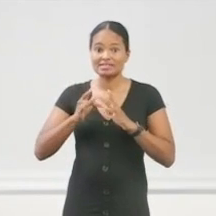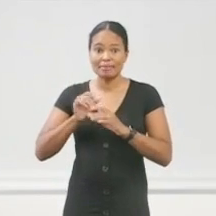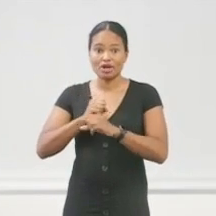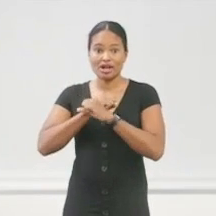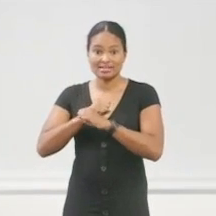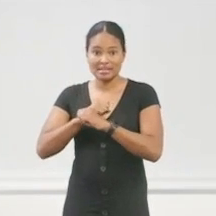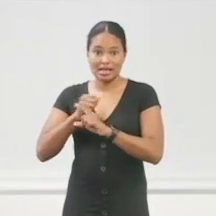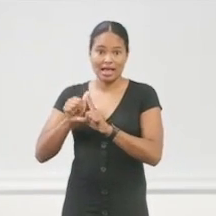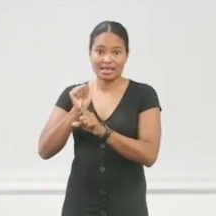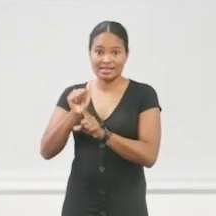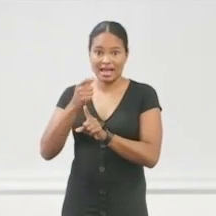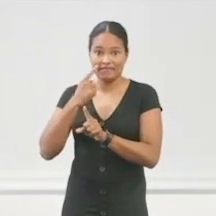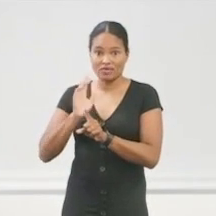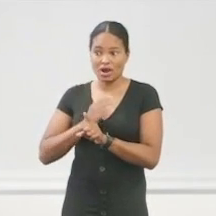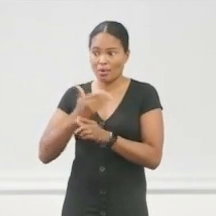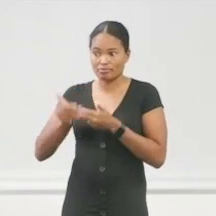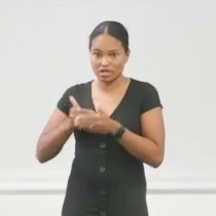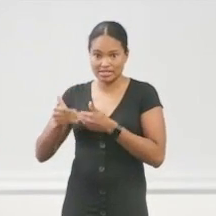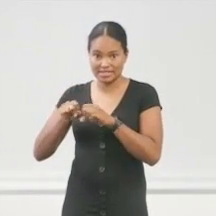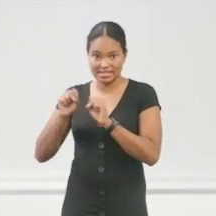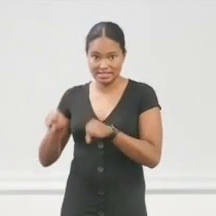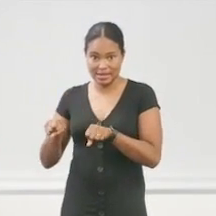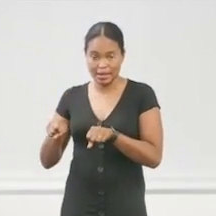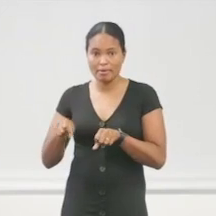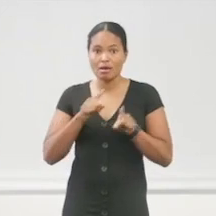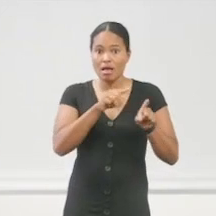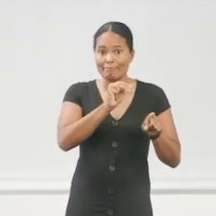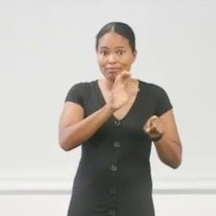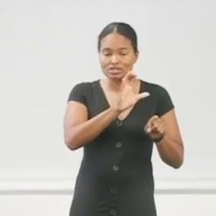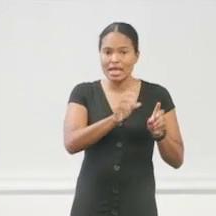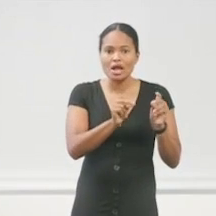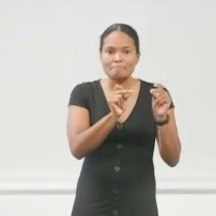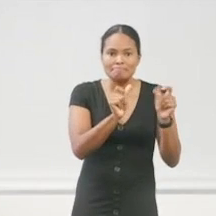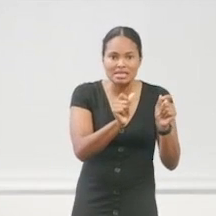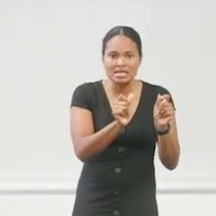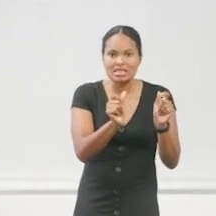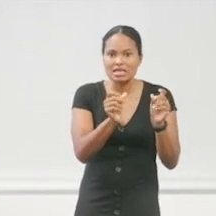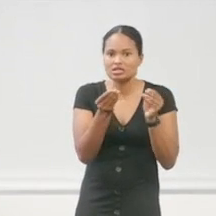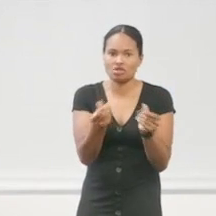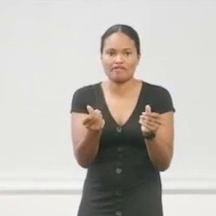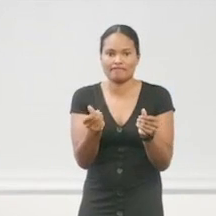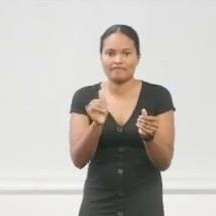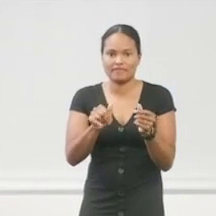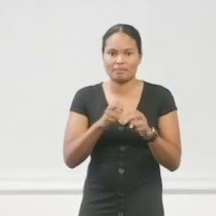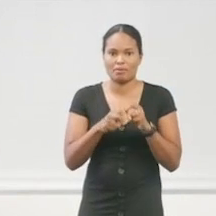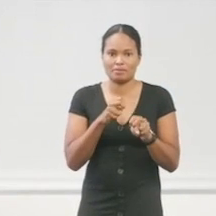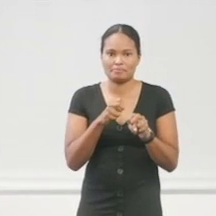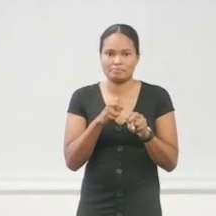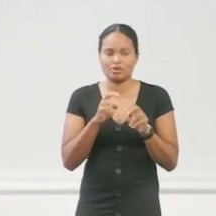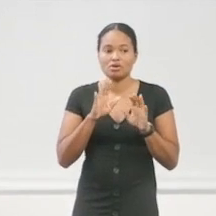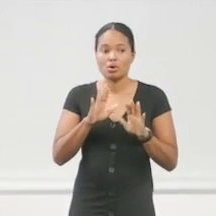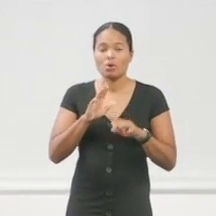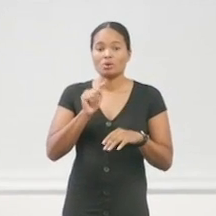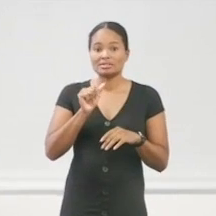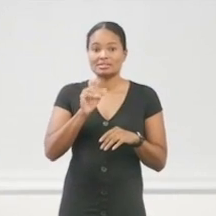system, they were the most immediate as it related to working with us to resolve any issues. And so when Tad